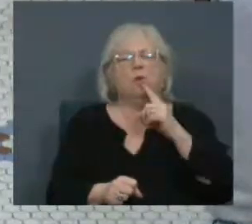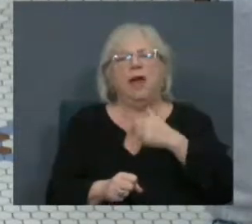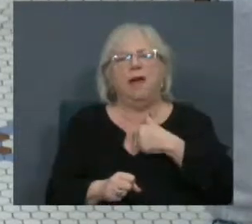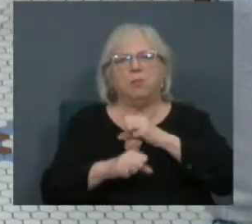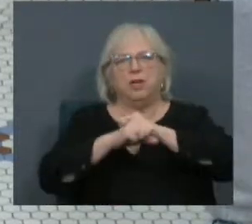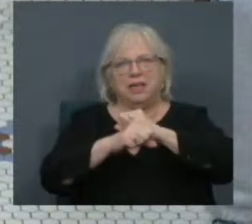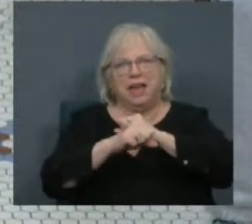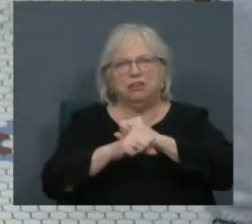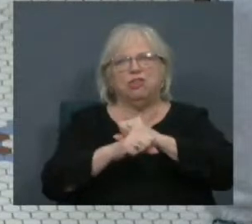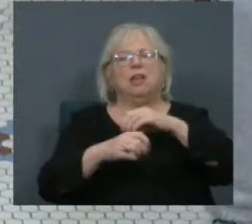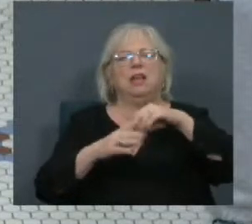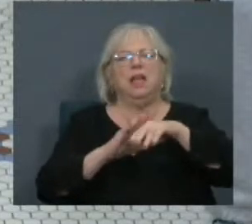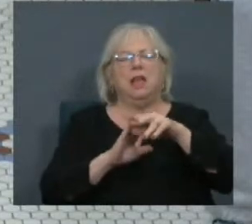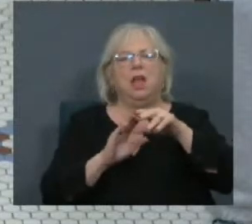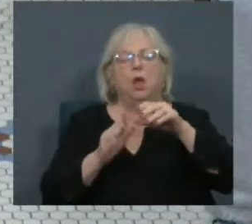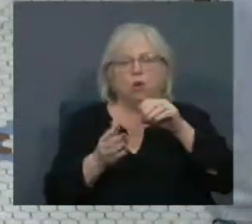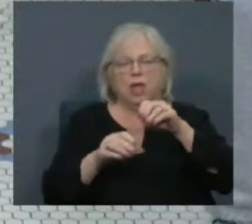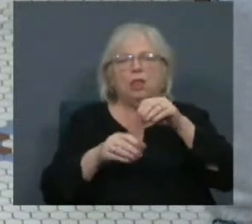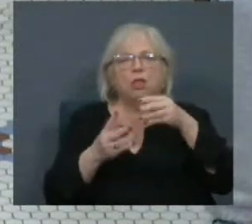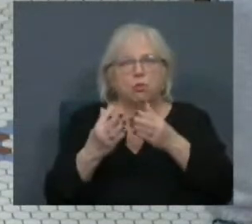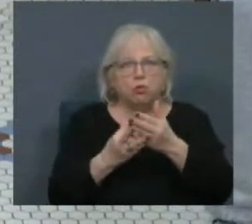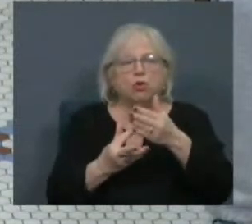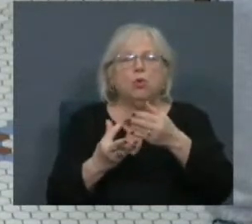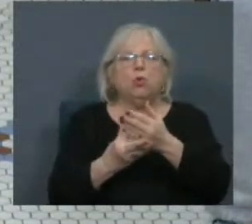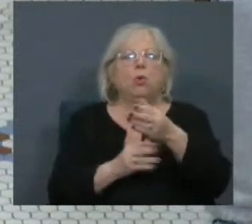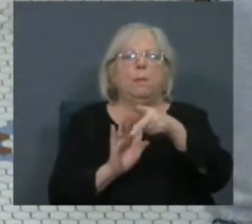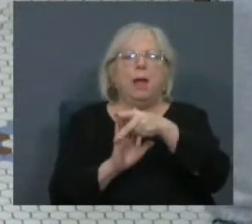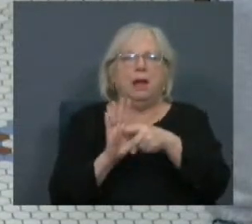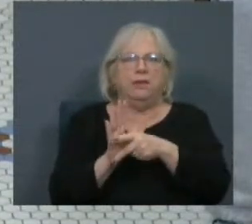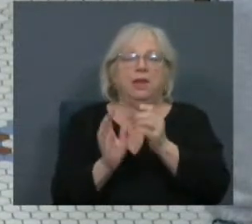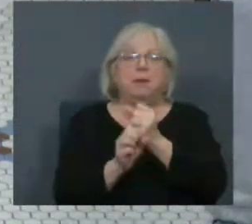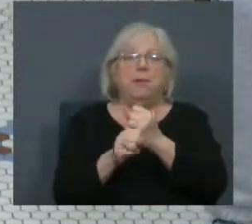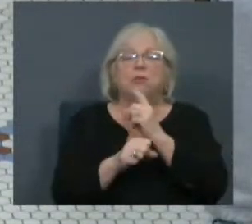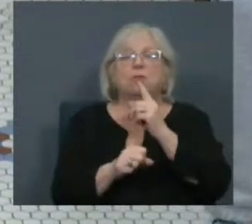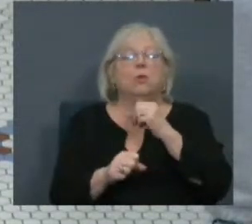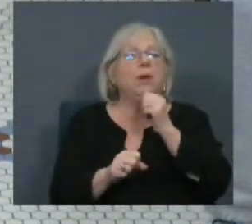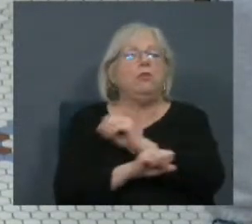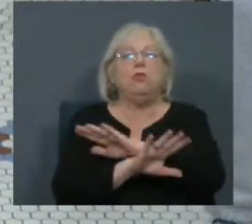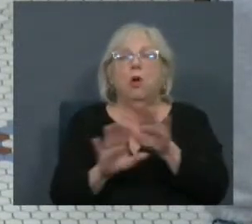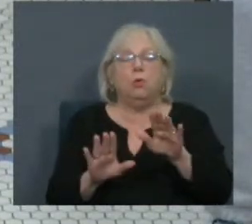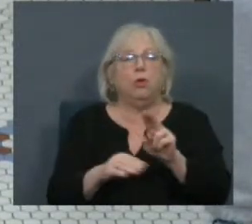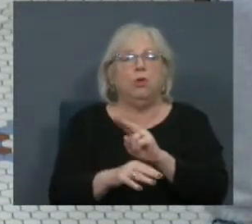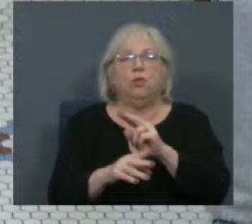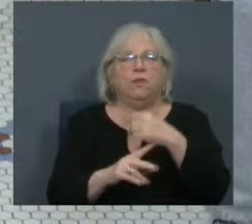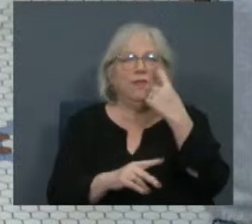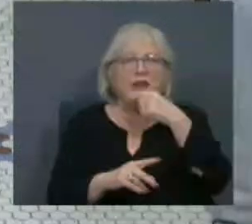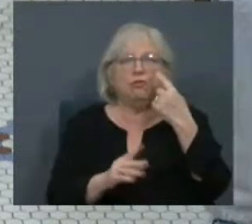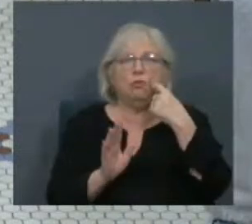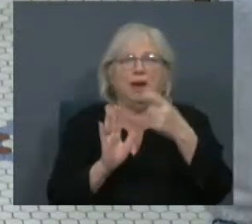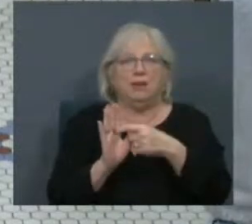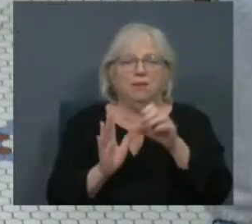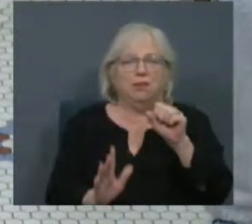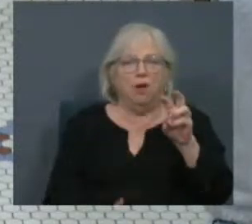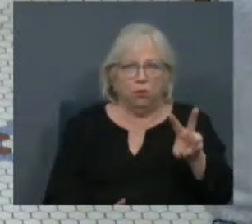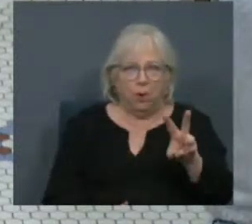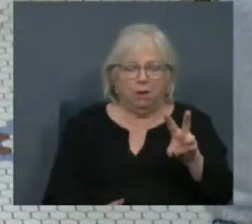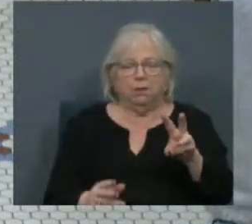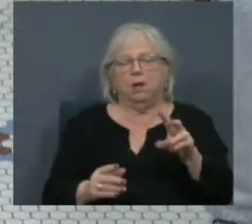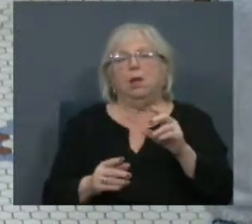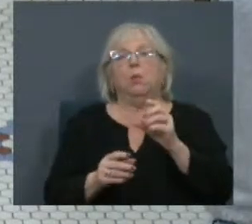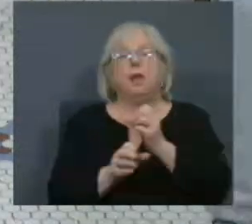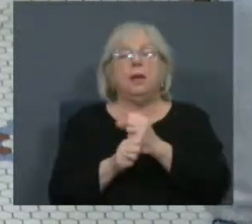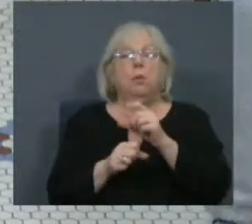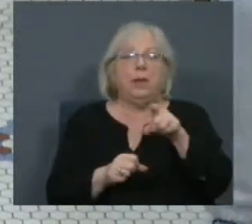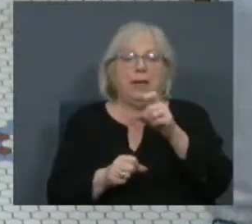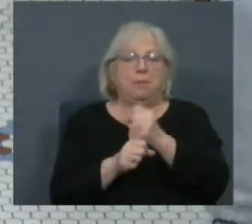place, in policy, that are gonna make sure that we don't use facial recognition software. They're gonna make sure that